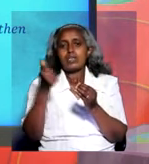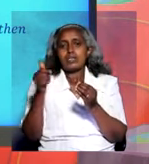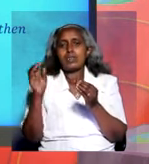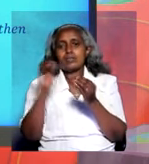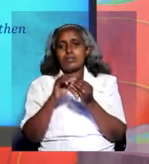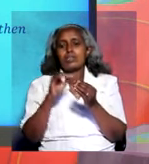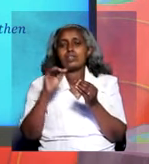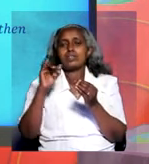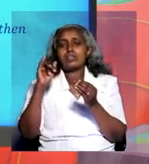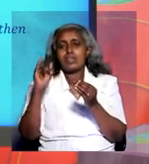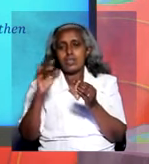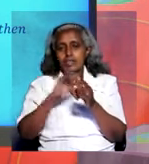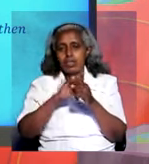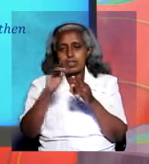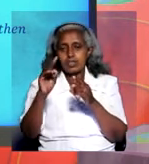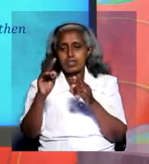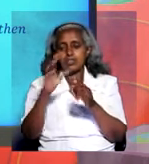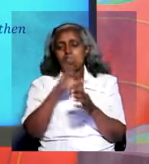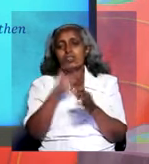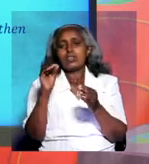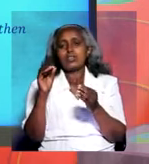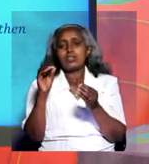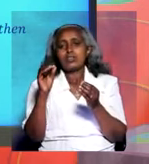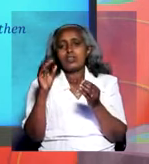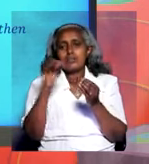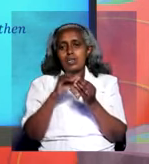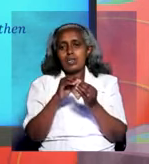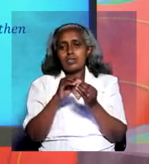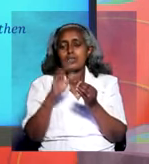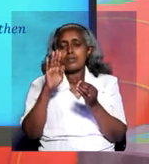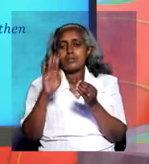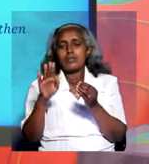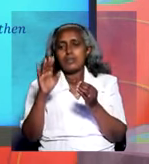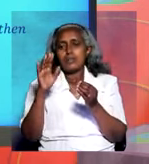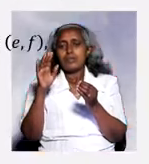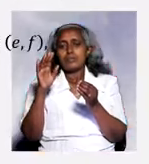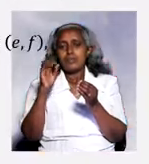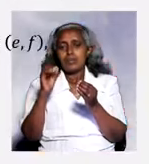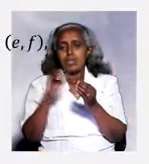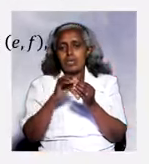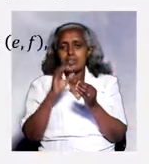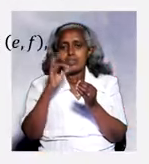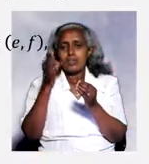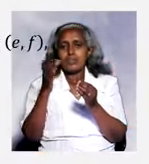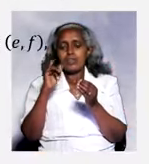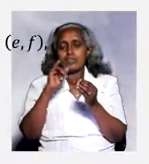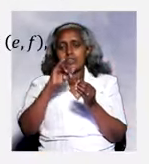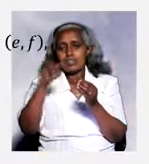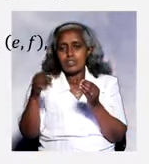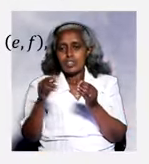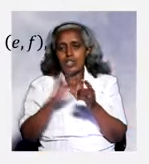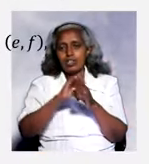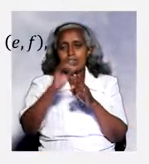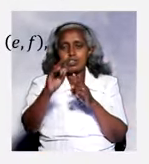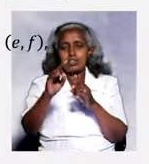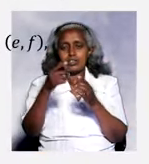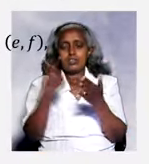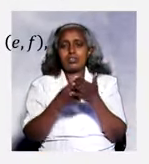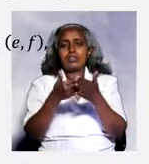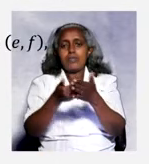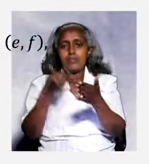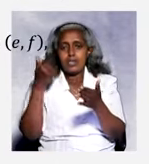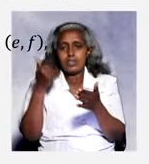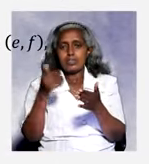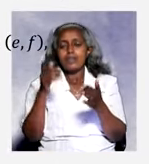plus E in the I direction plus B plus F in the j direction. If it is minus,